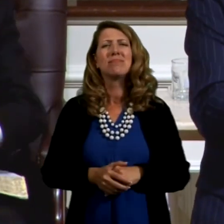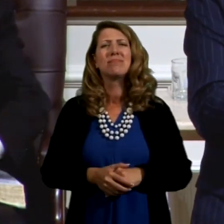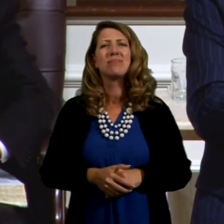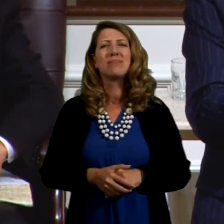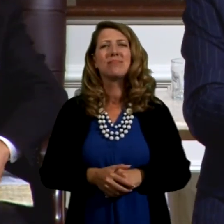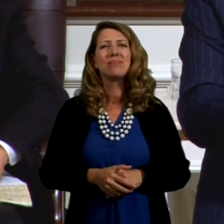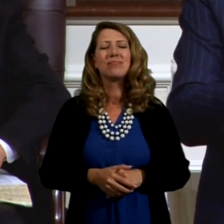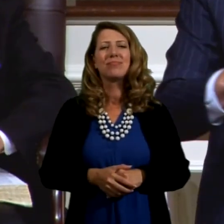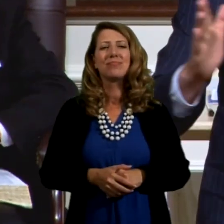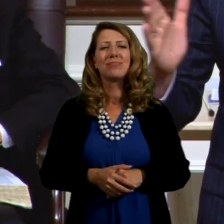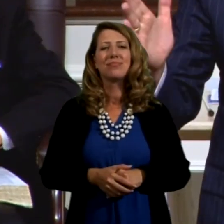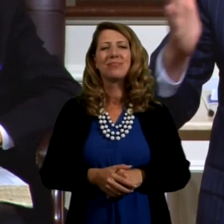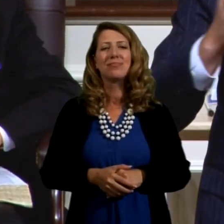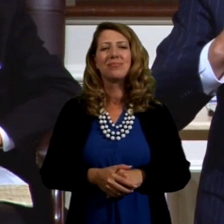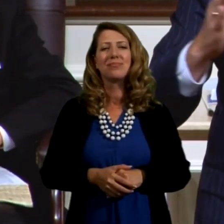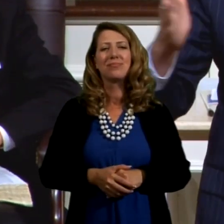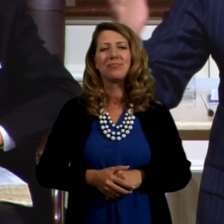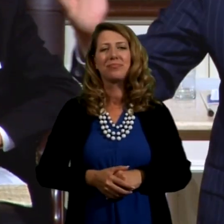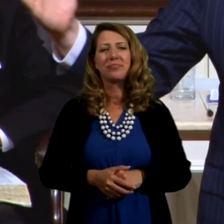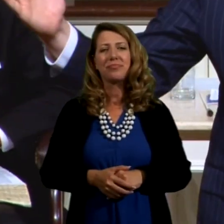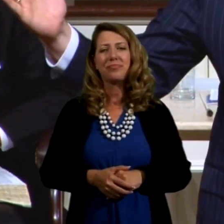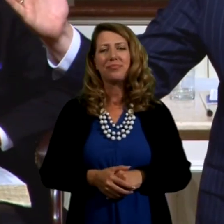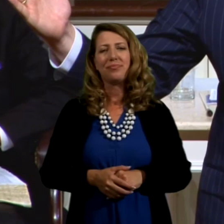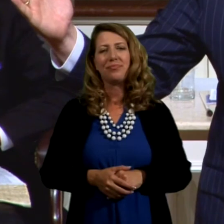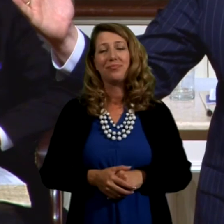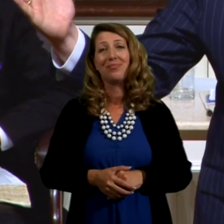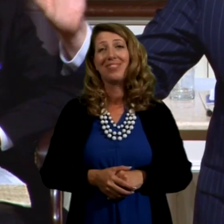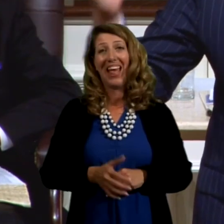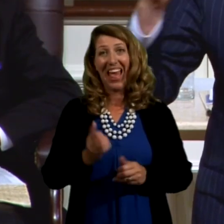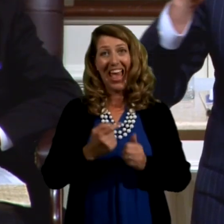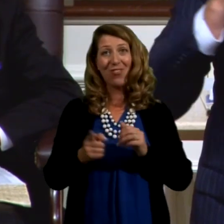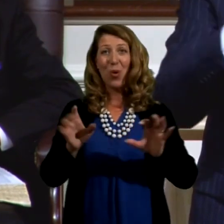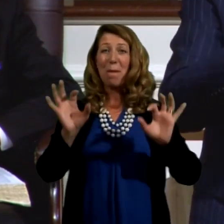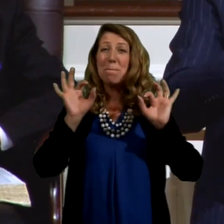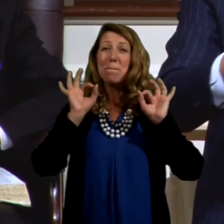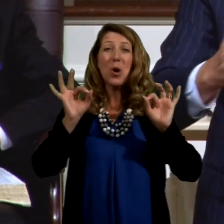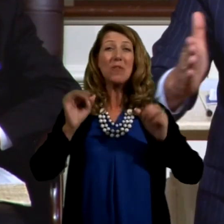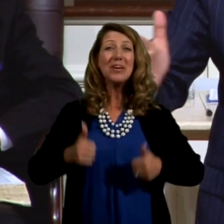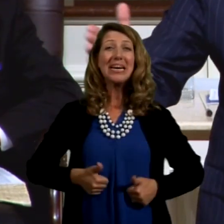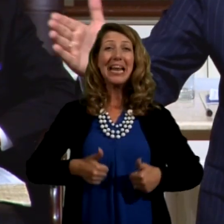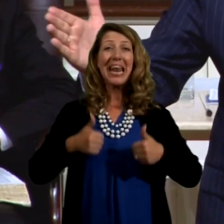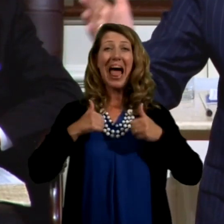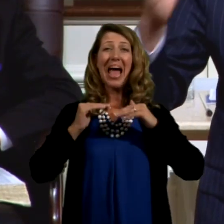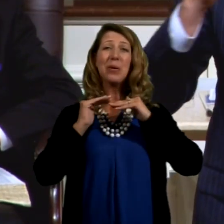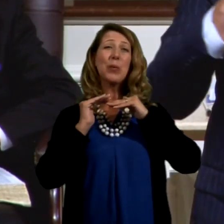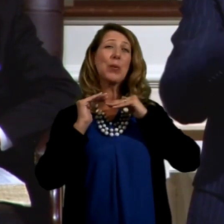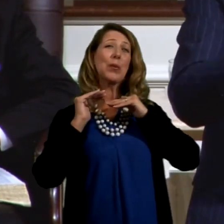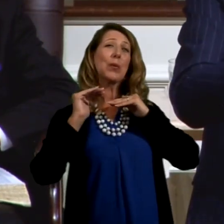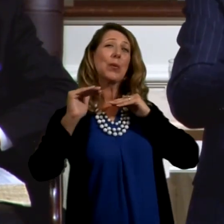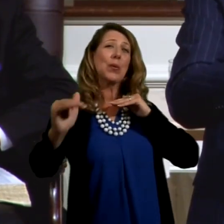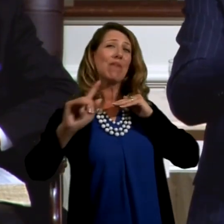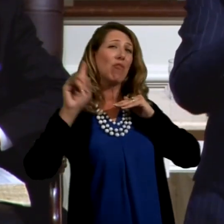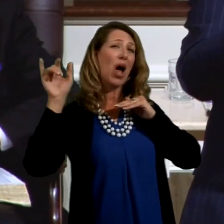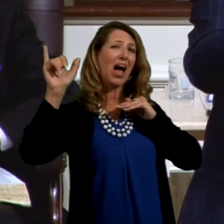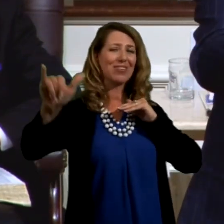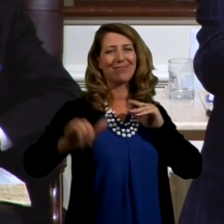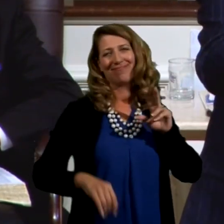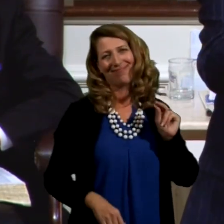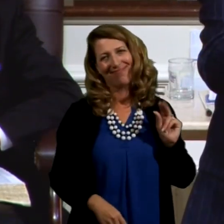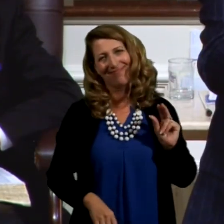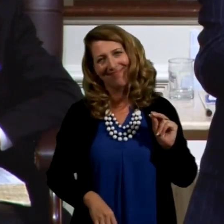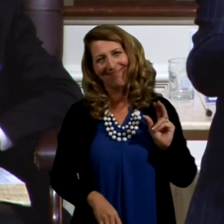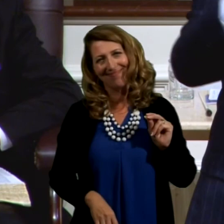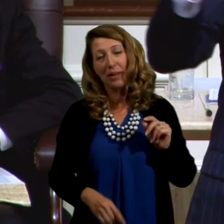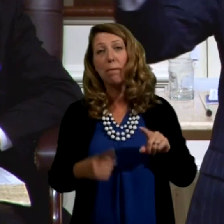Now, nobody has a breakneck, terrible life from start to finish. But we will have some storms. You'll have some times of discomfort. Don't let